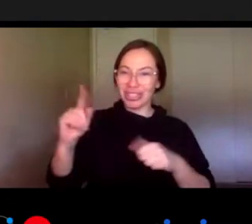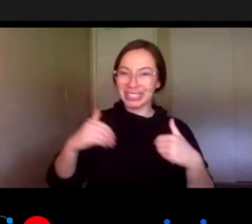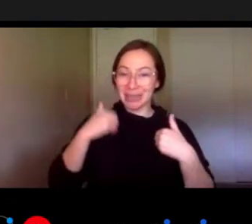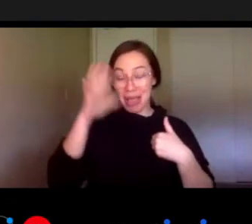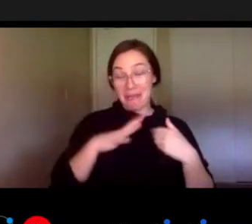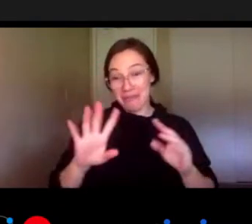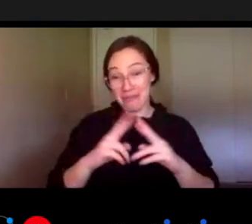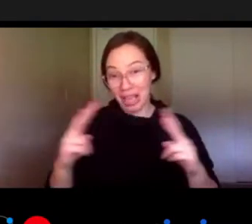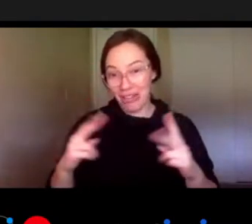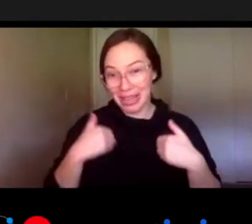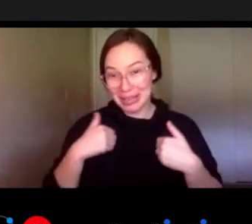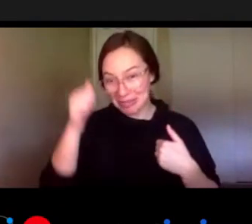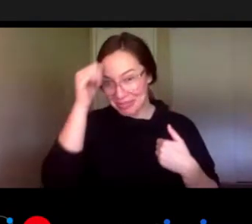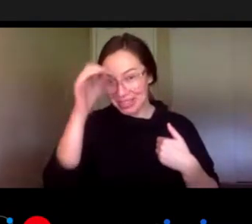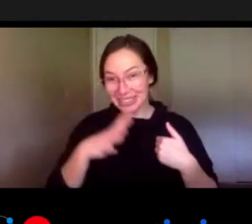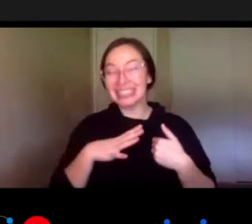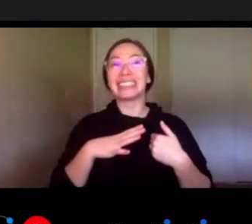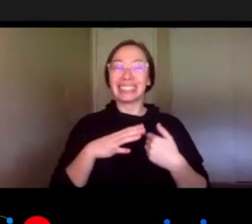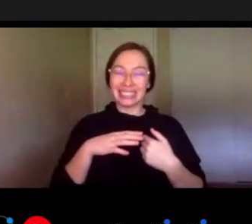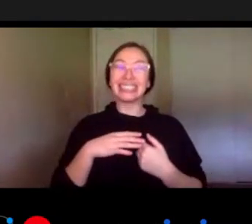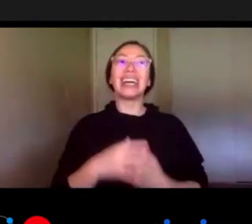very young man.